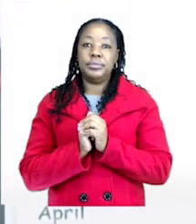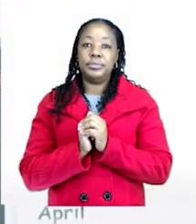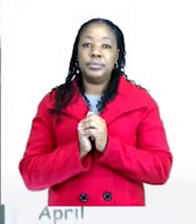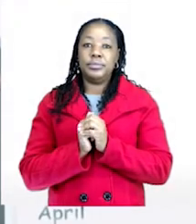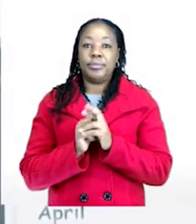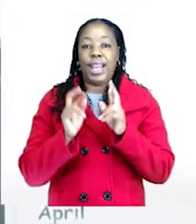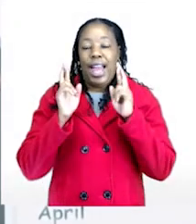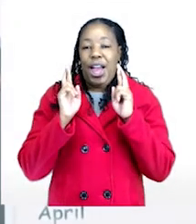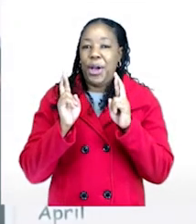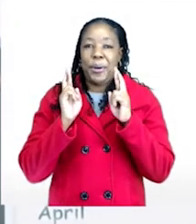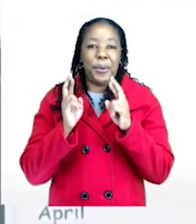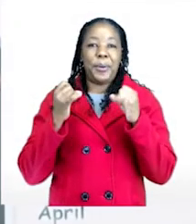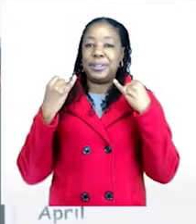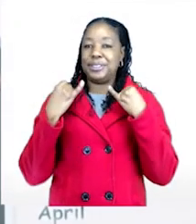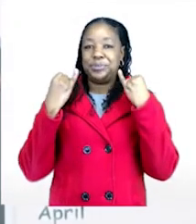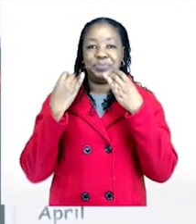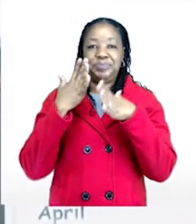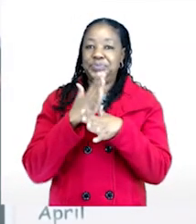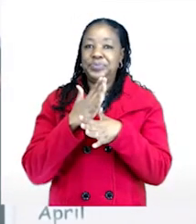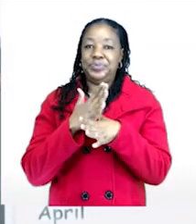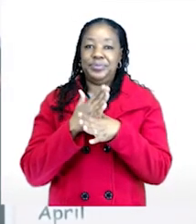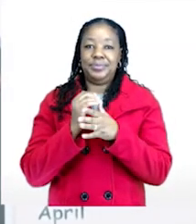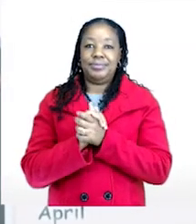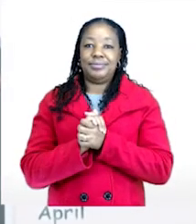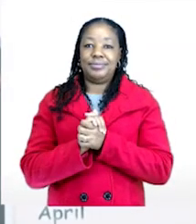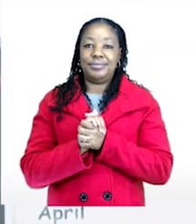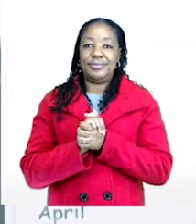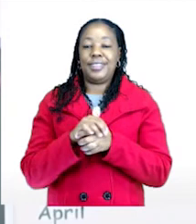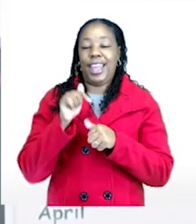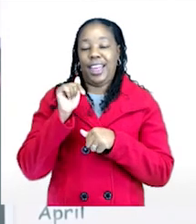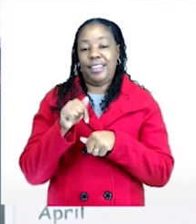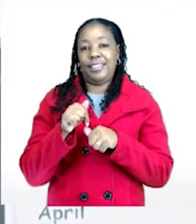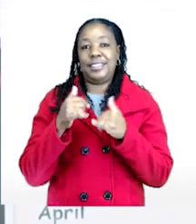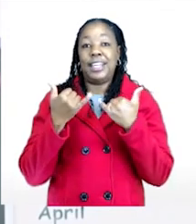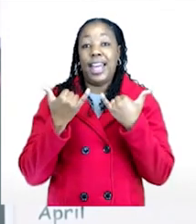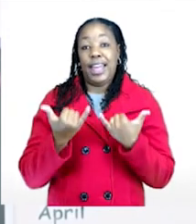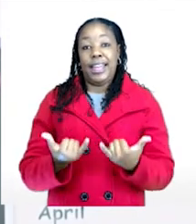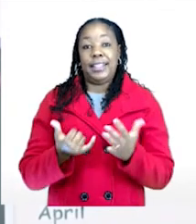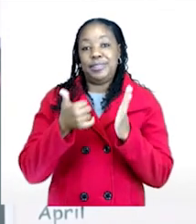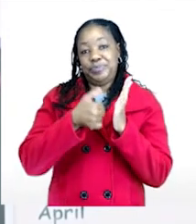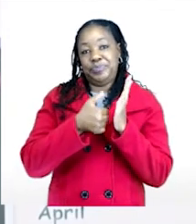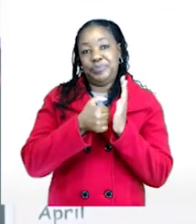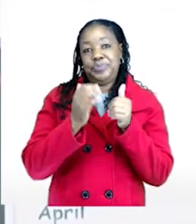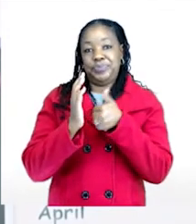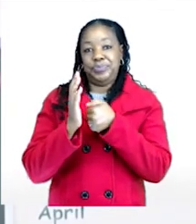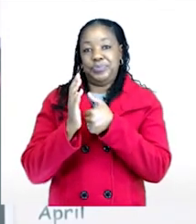I hope you have enjoyed the lesson. Now let's sanitize our hands.